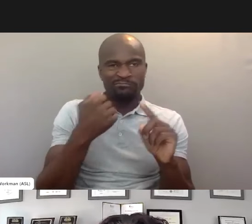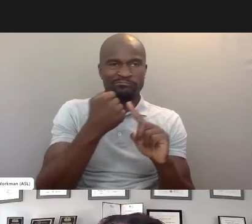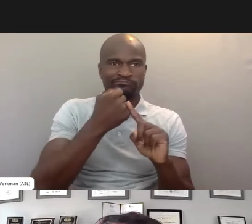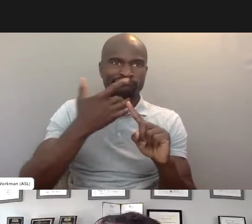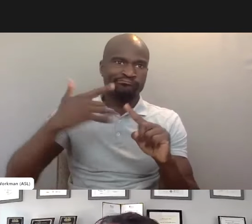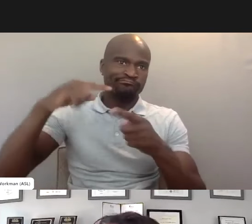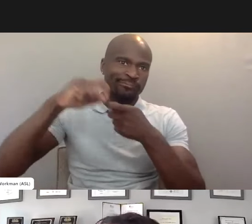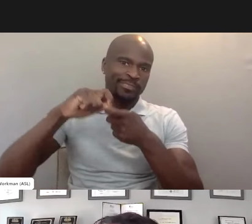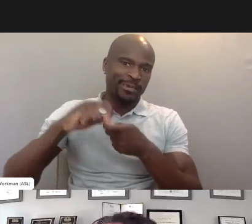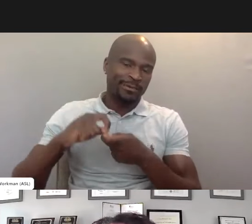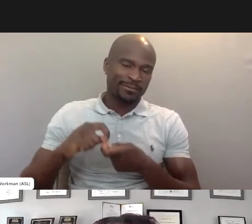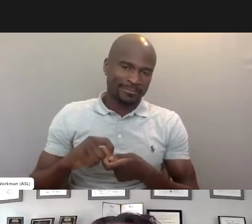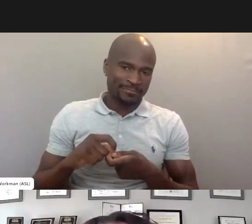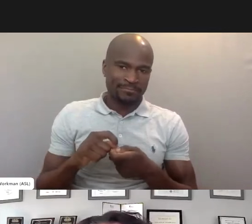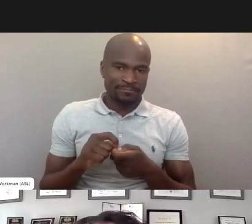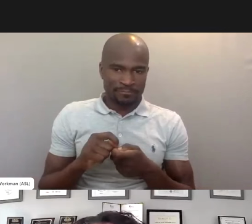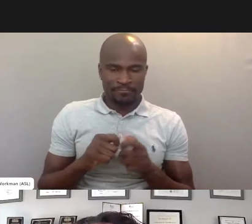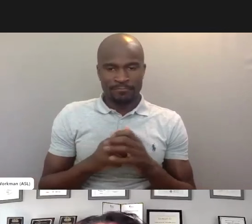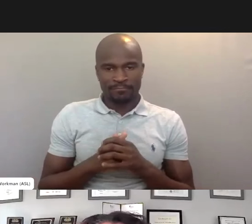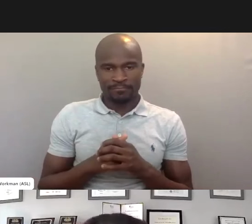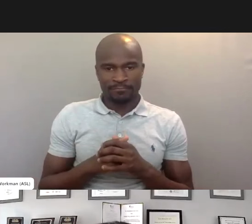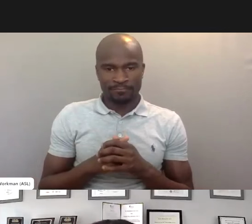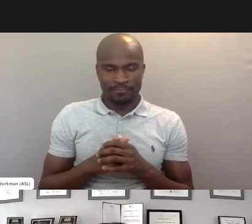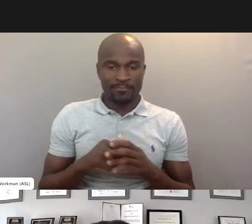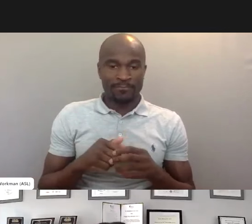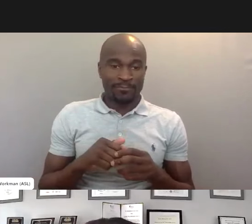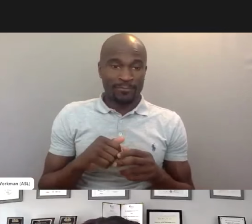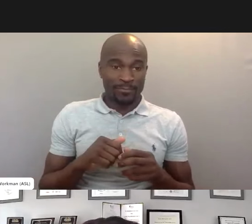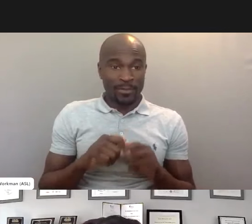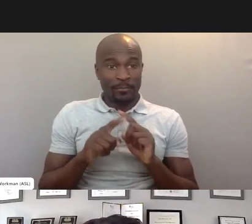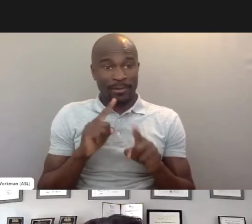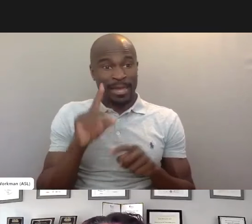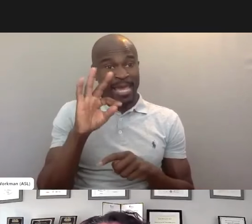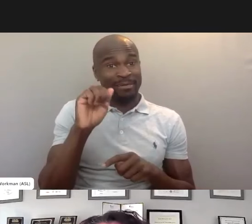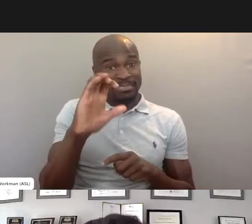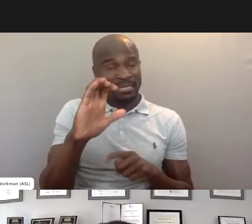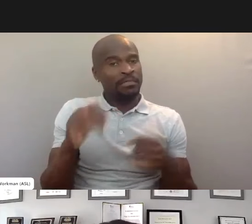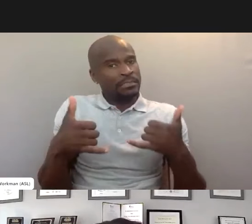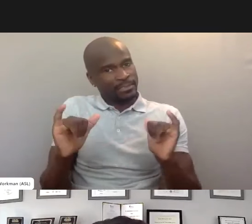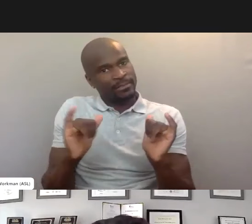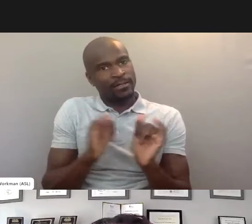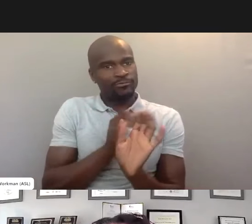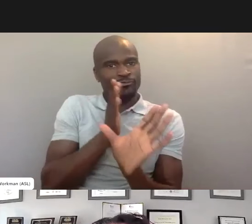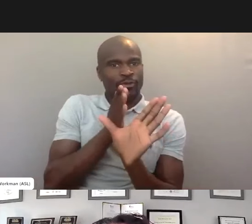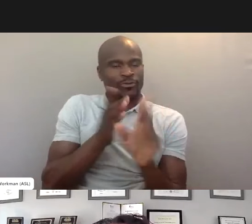just for your reference. So at an FAC, we would also still do psychological first aid. It is still early on after